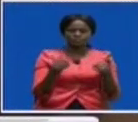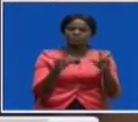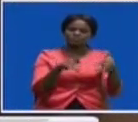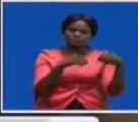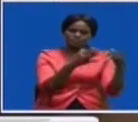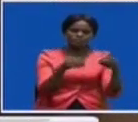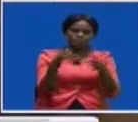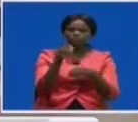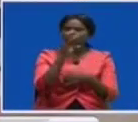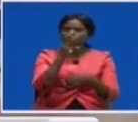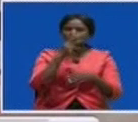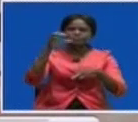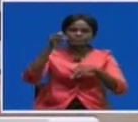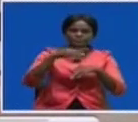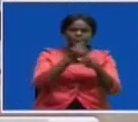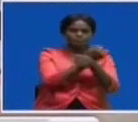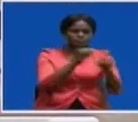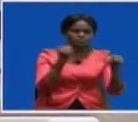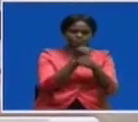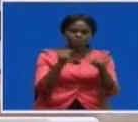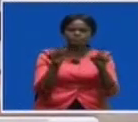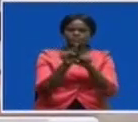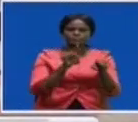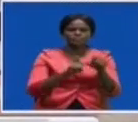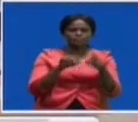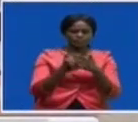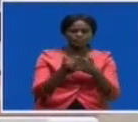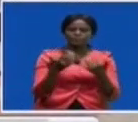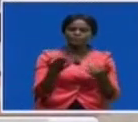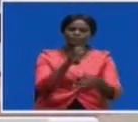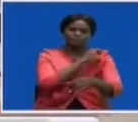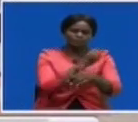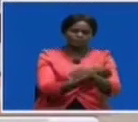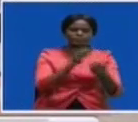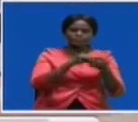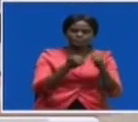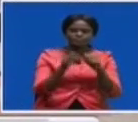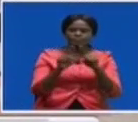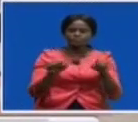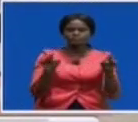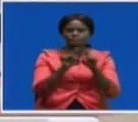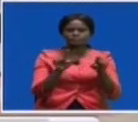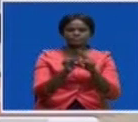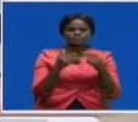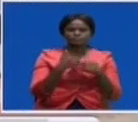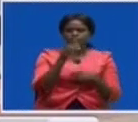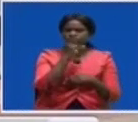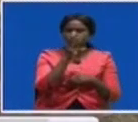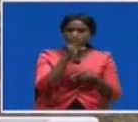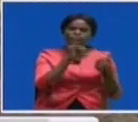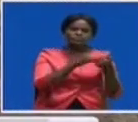provide solar water pumping solutions in view of the energy deficit that equally affects water supply.